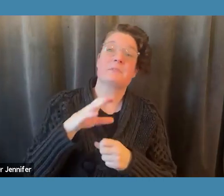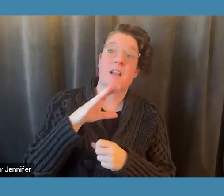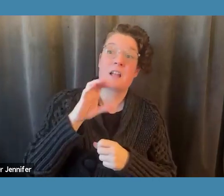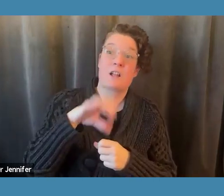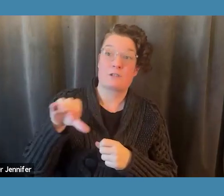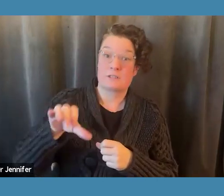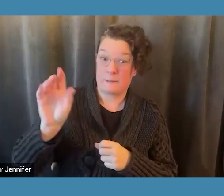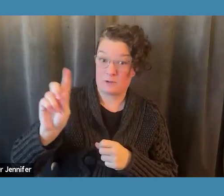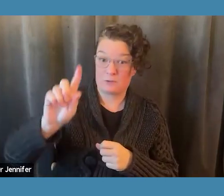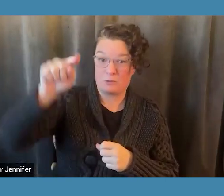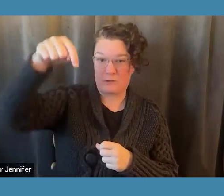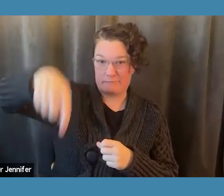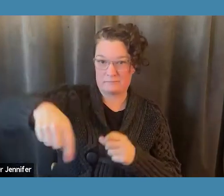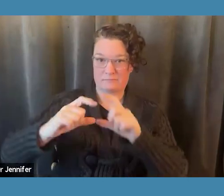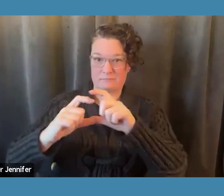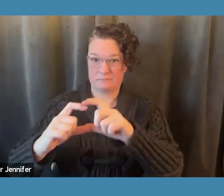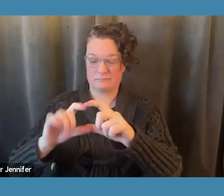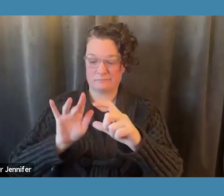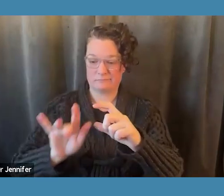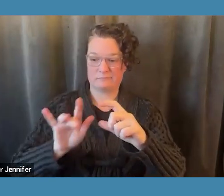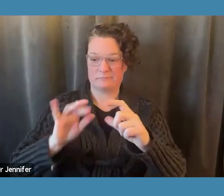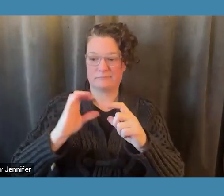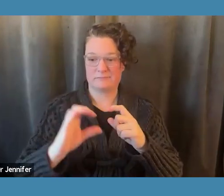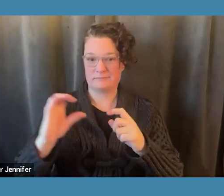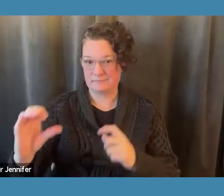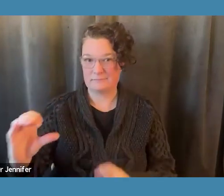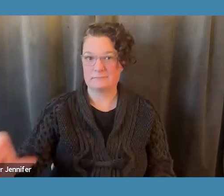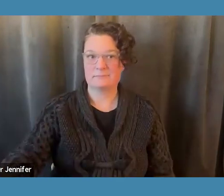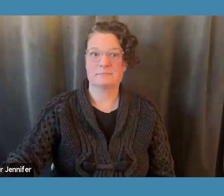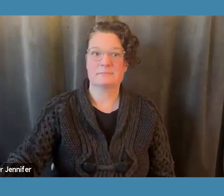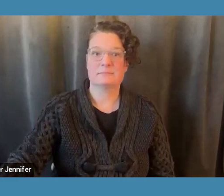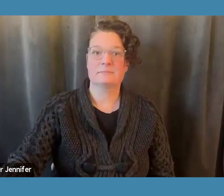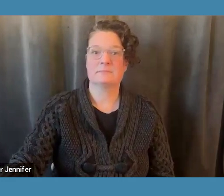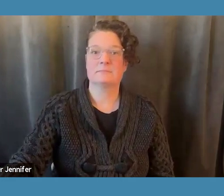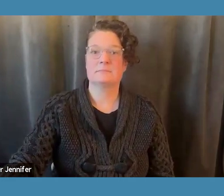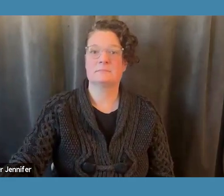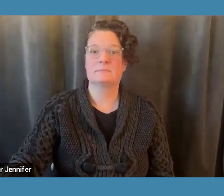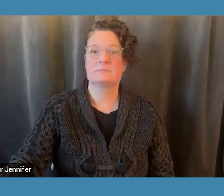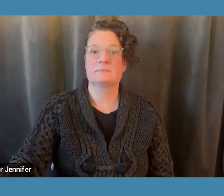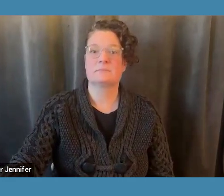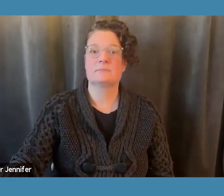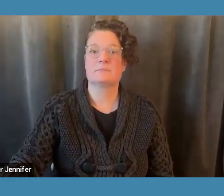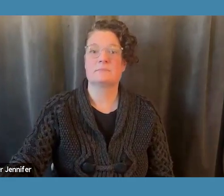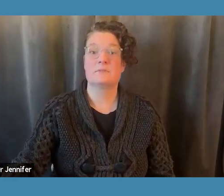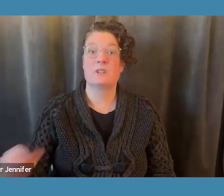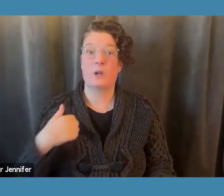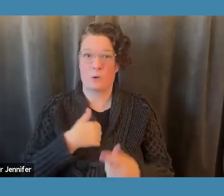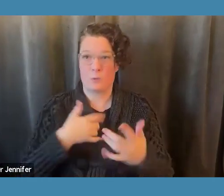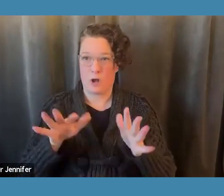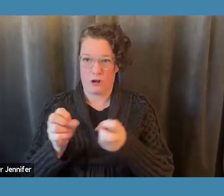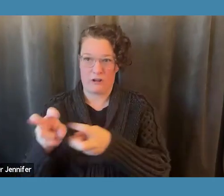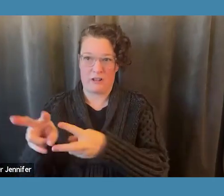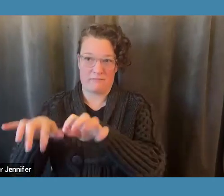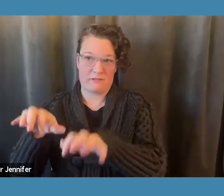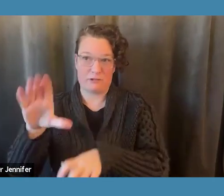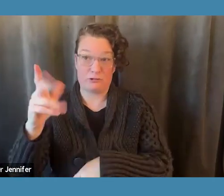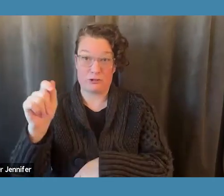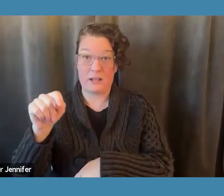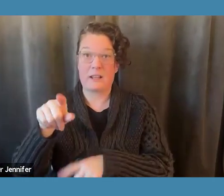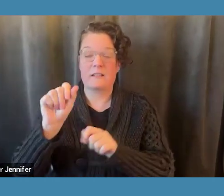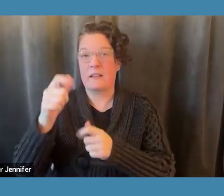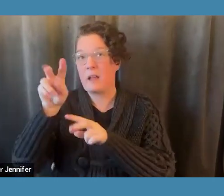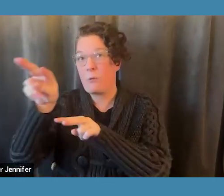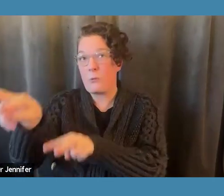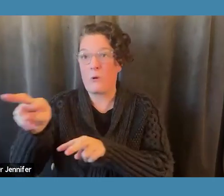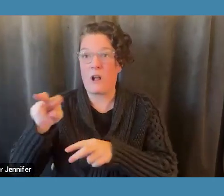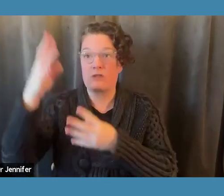at the bottom of your screen by using the button that says CC. In the chat, there is a link to view an external caption.